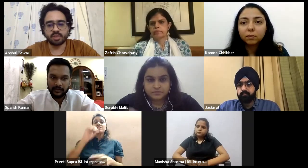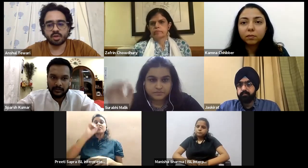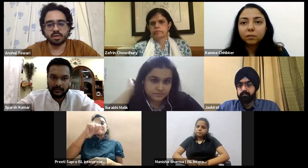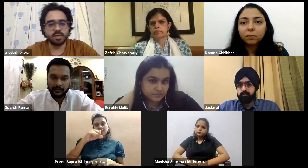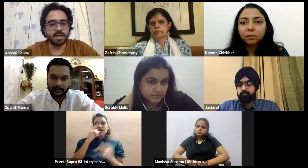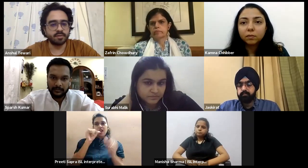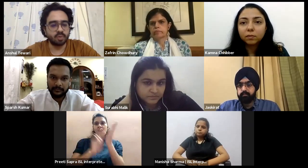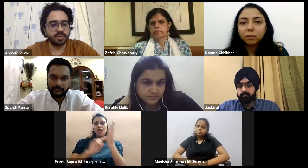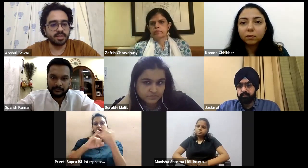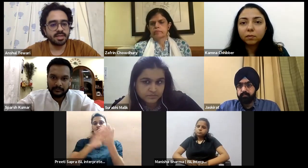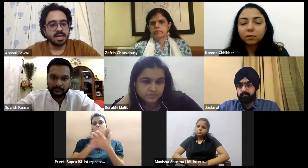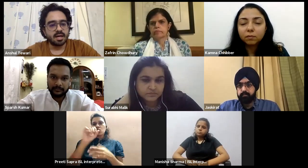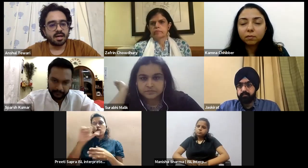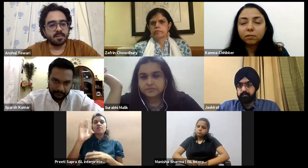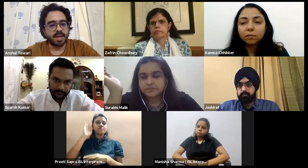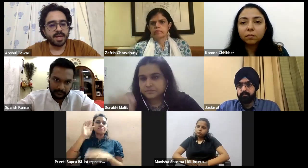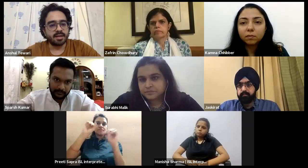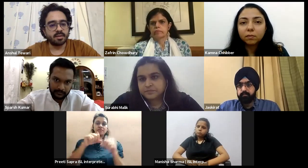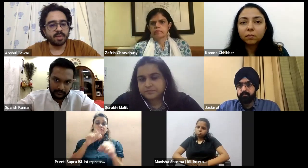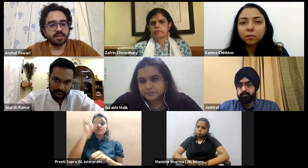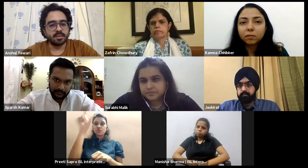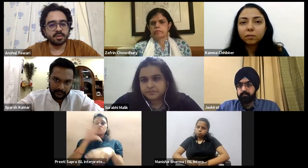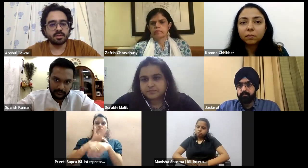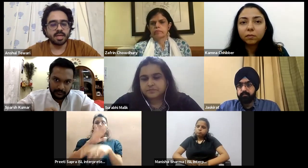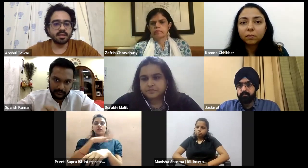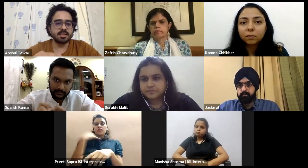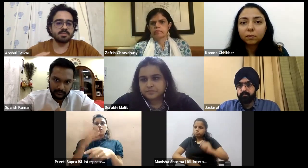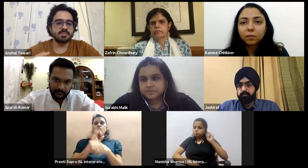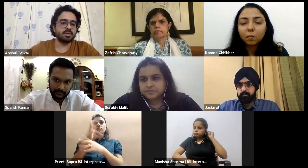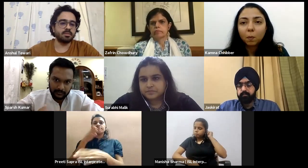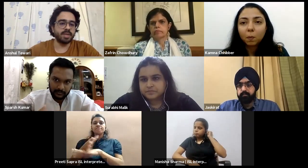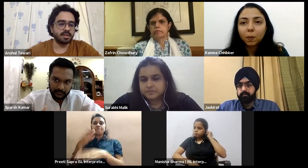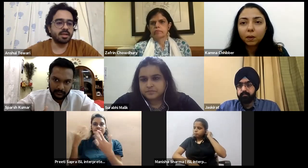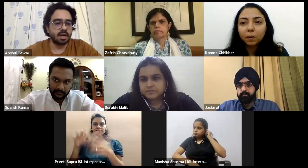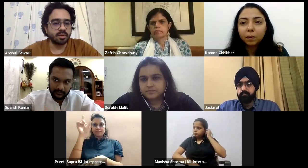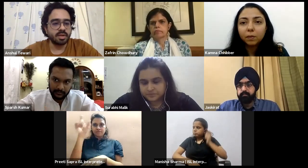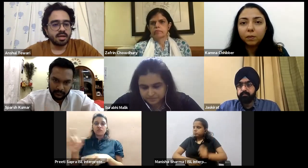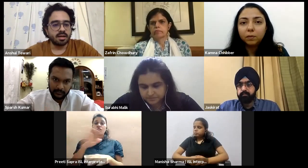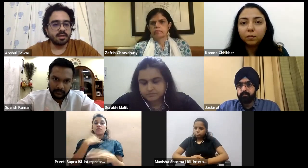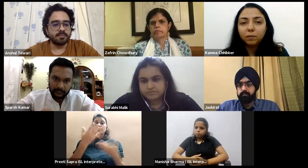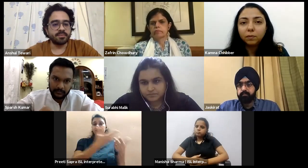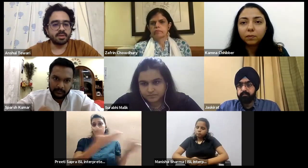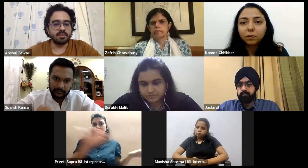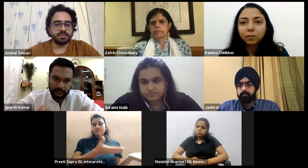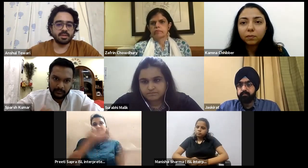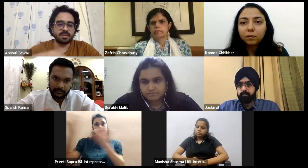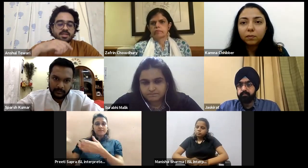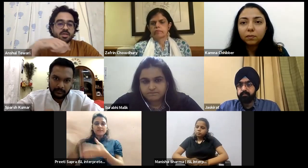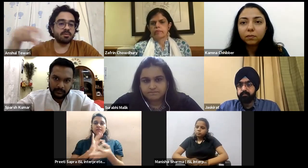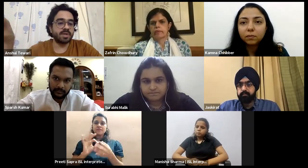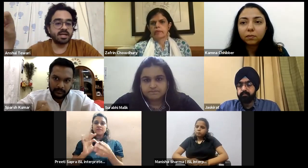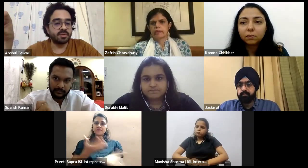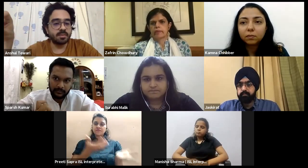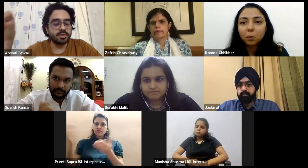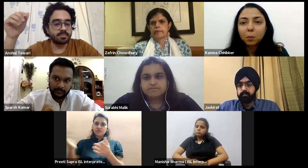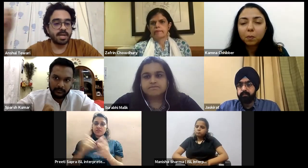a doctor who died of COVID. And when they were taking his body to the burial ground, that journey